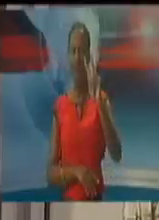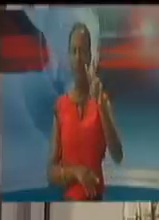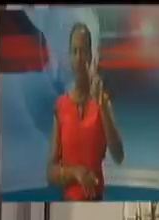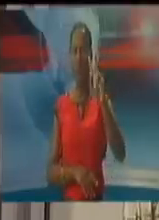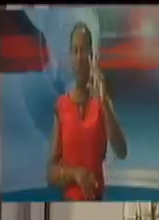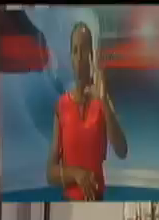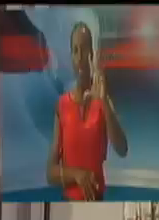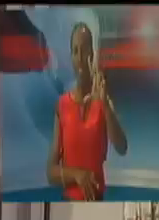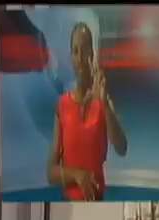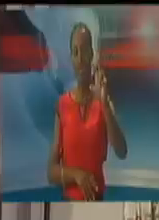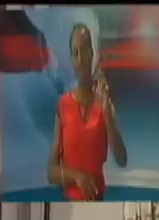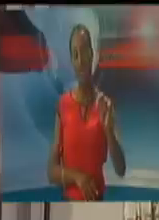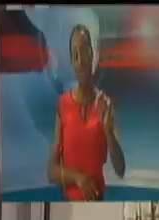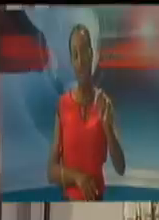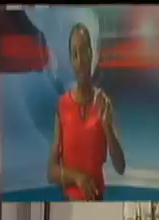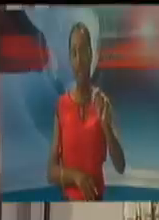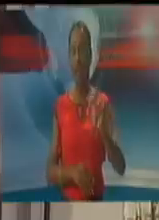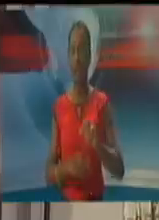230.